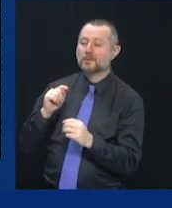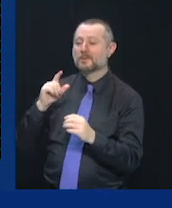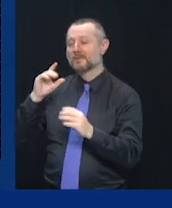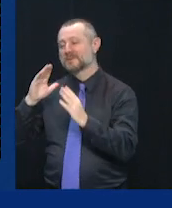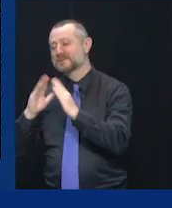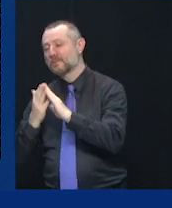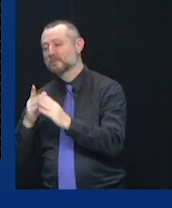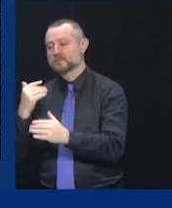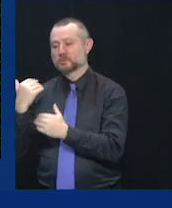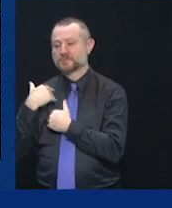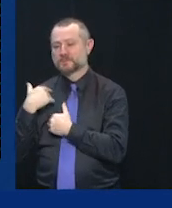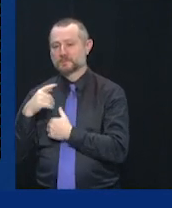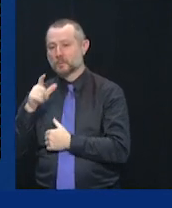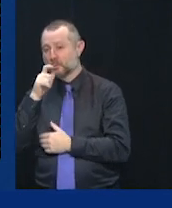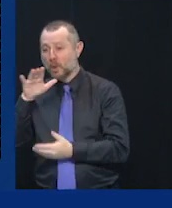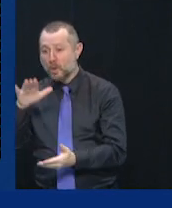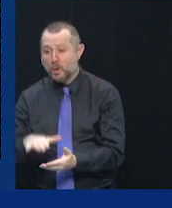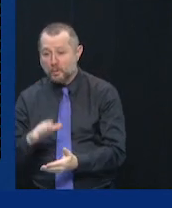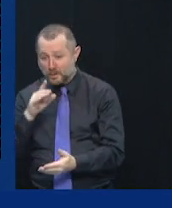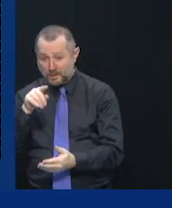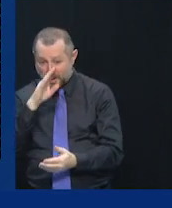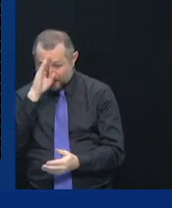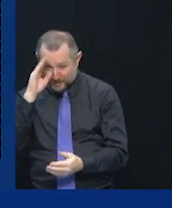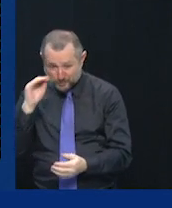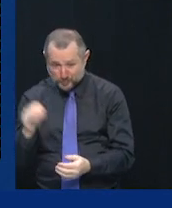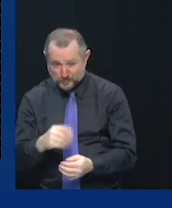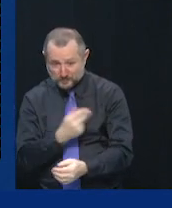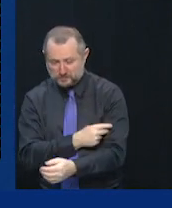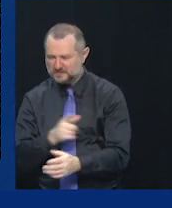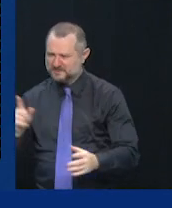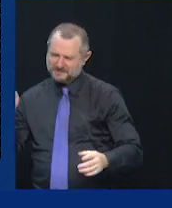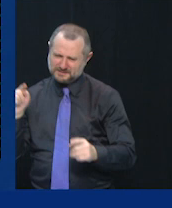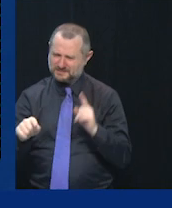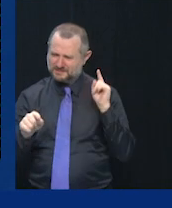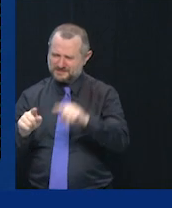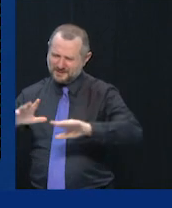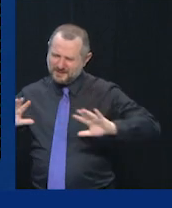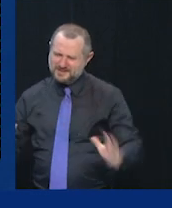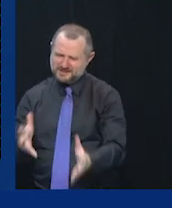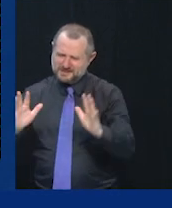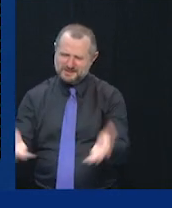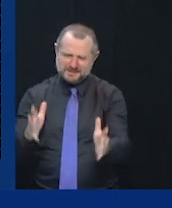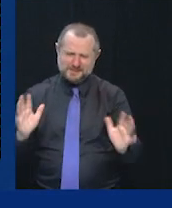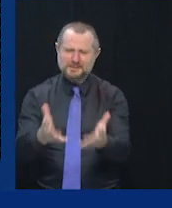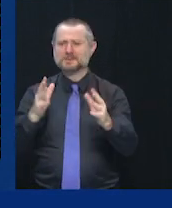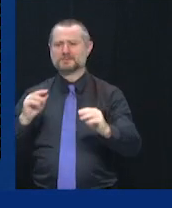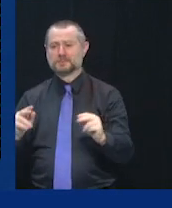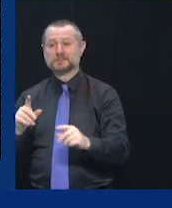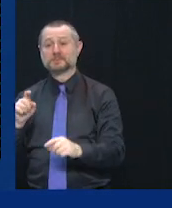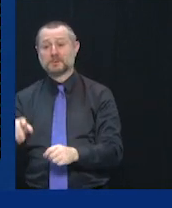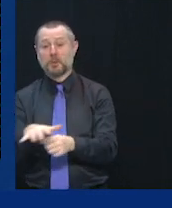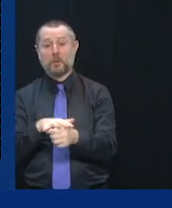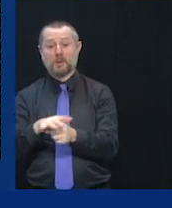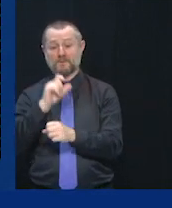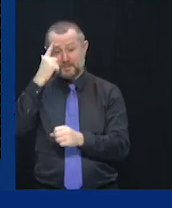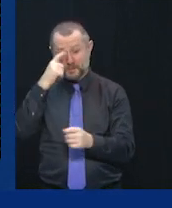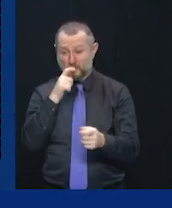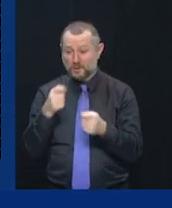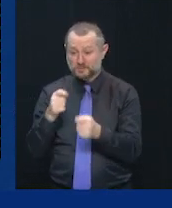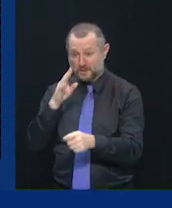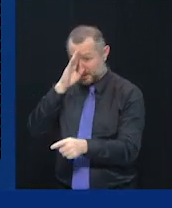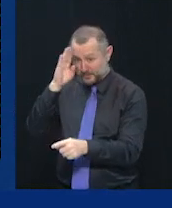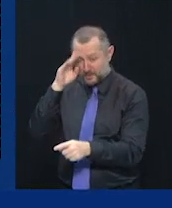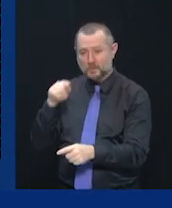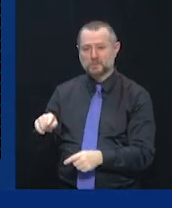lower performing hospitals, especially those local governments that run the hospital. These are